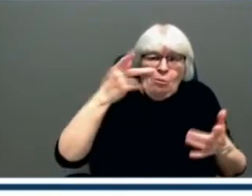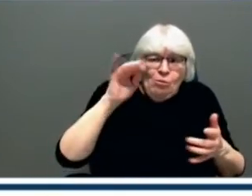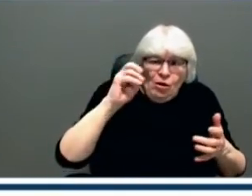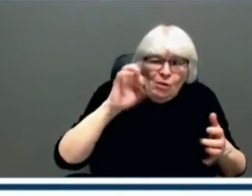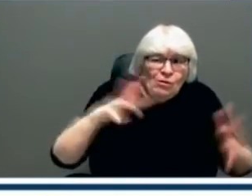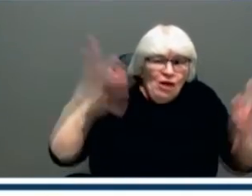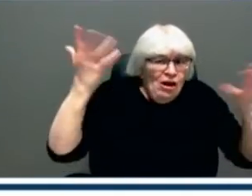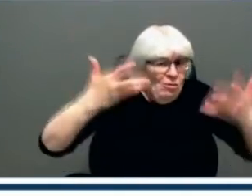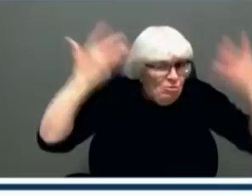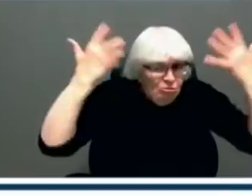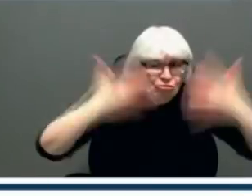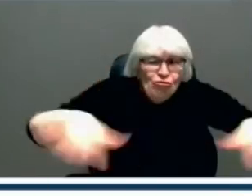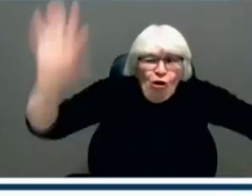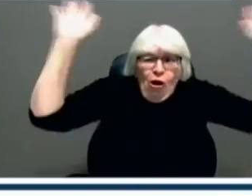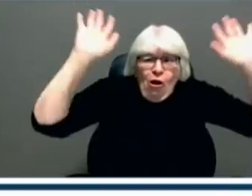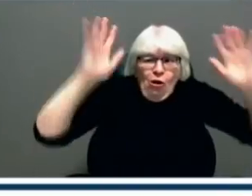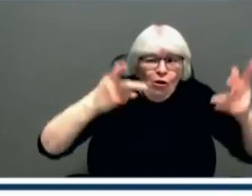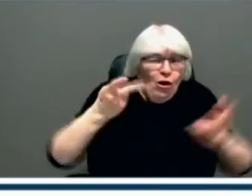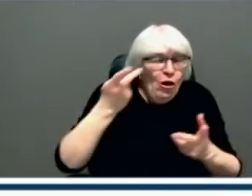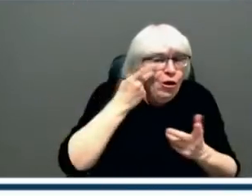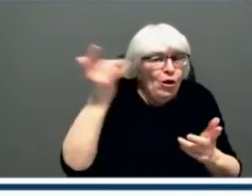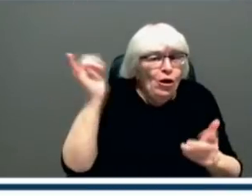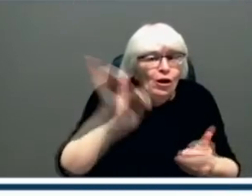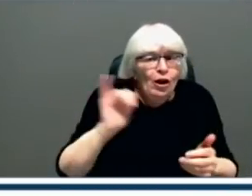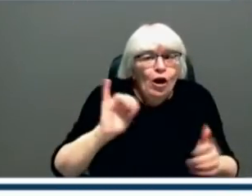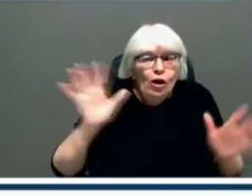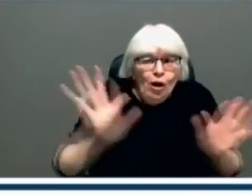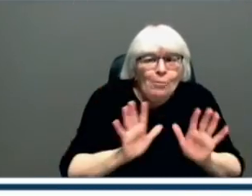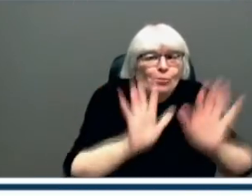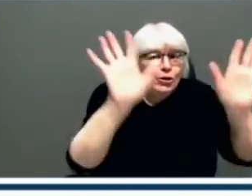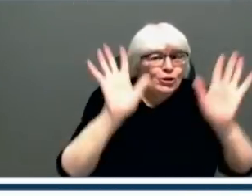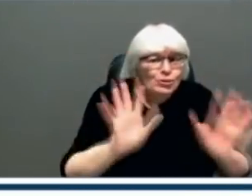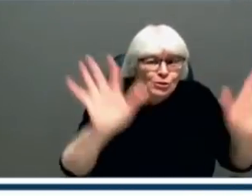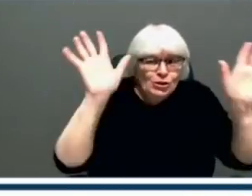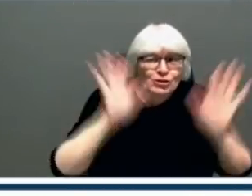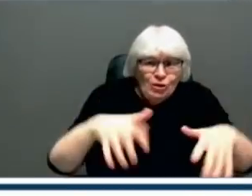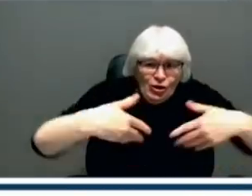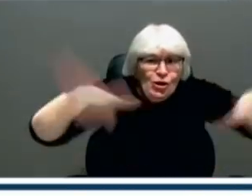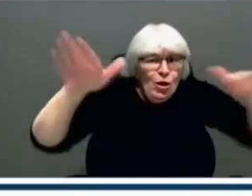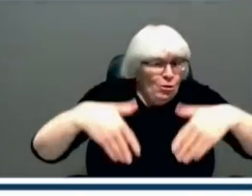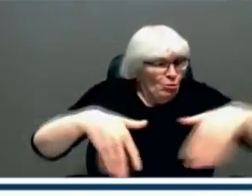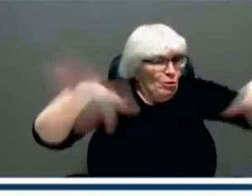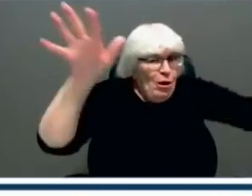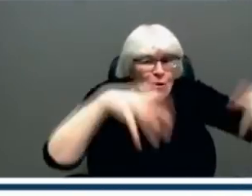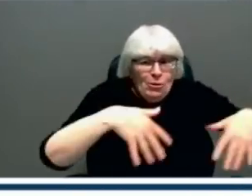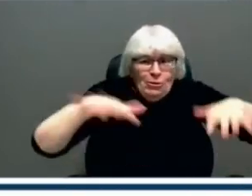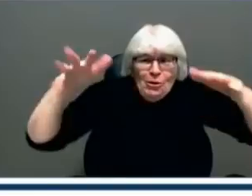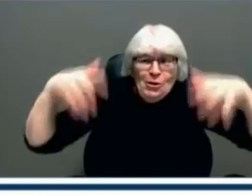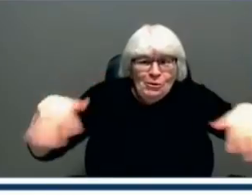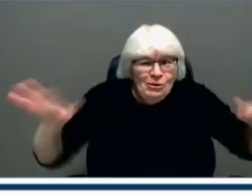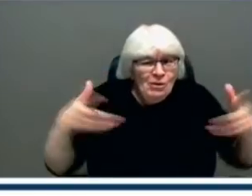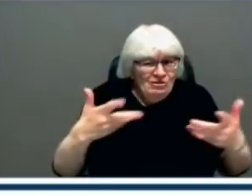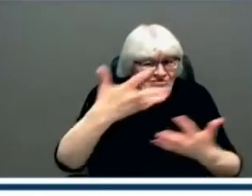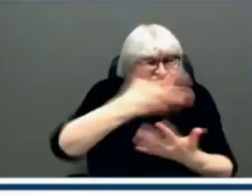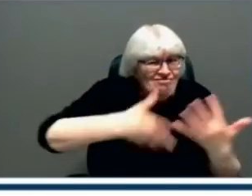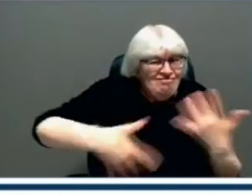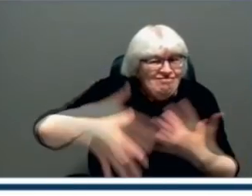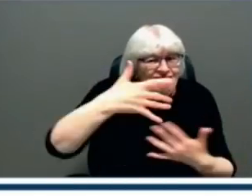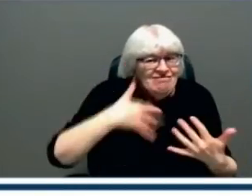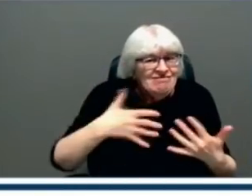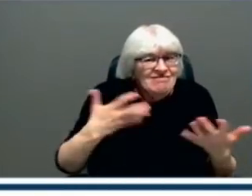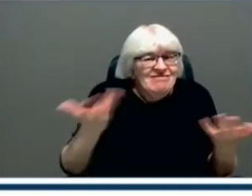people to go outside and get involved, even though we know there are large amounts of COVID-19 still around the province. What do you say